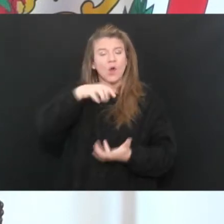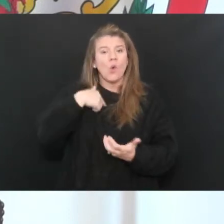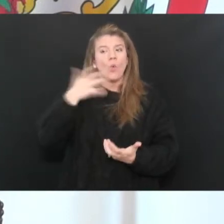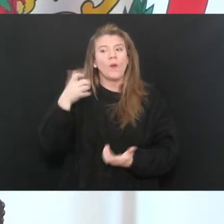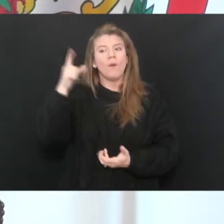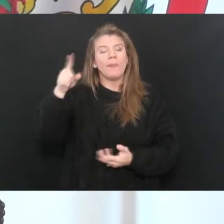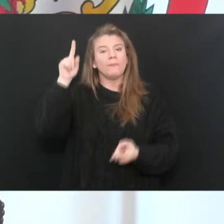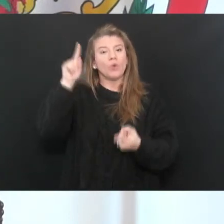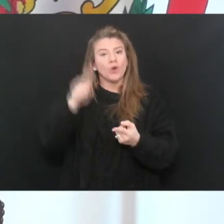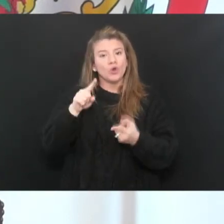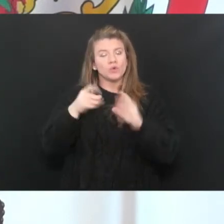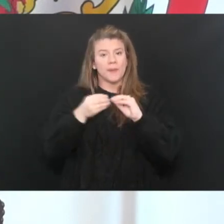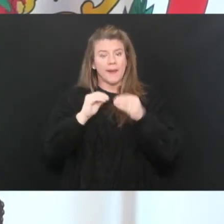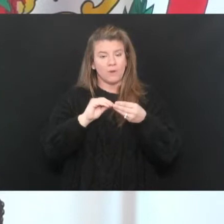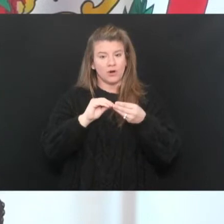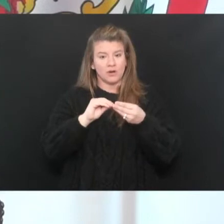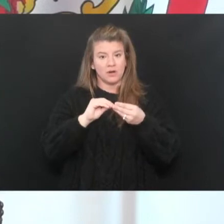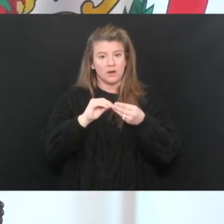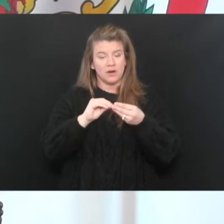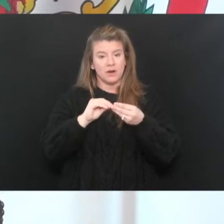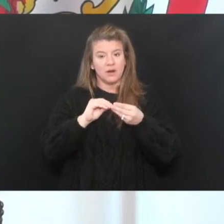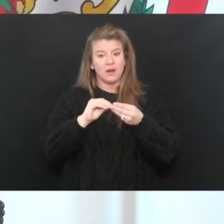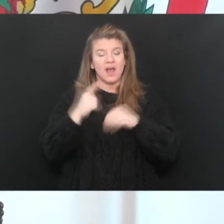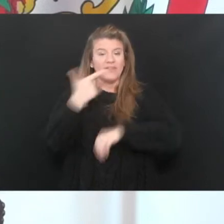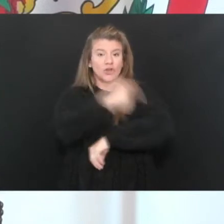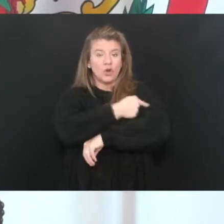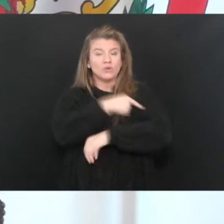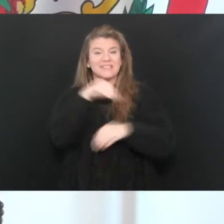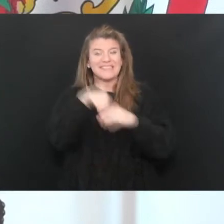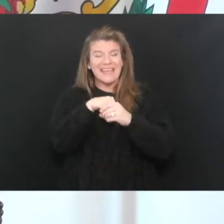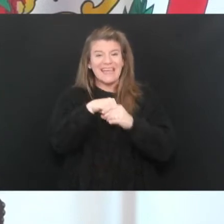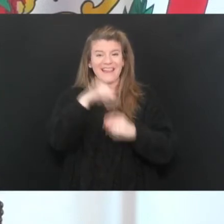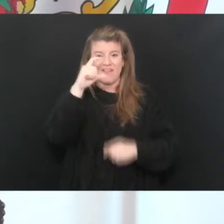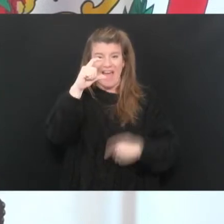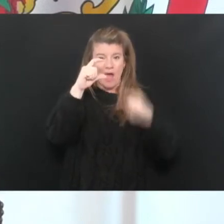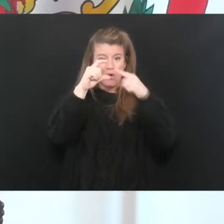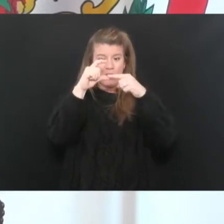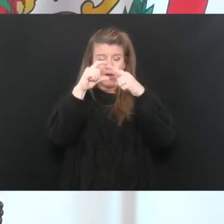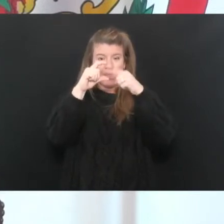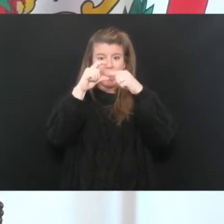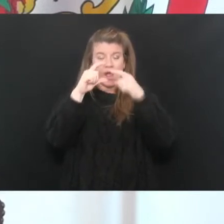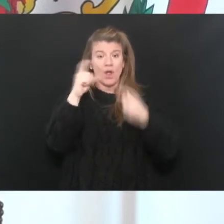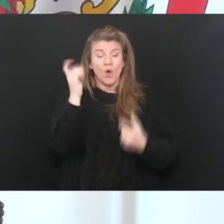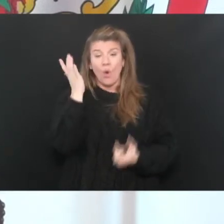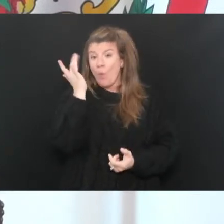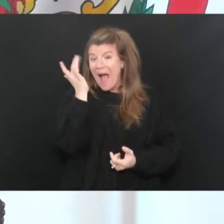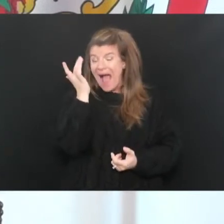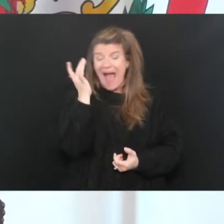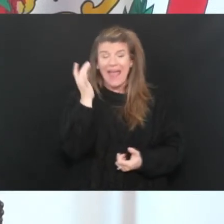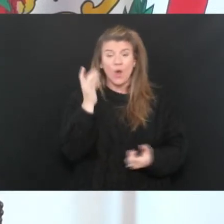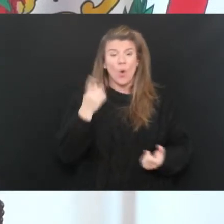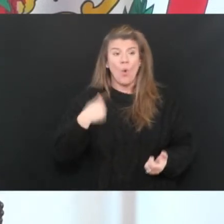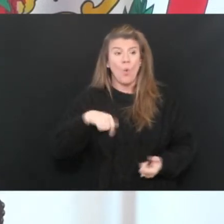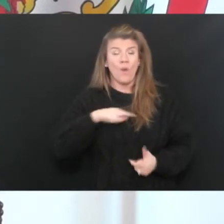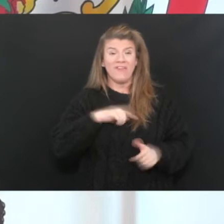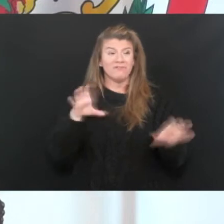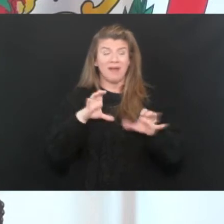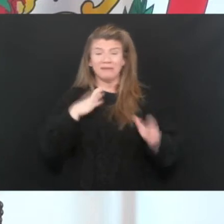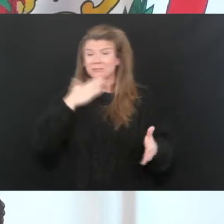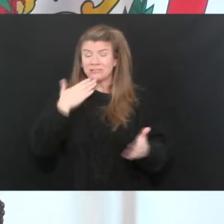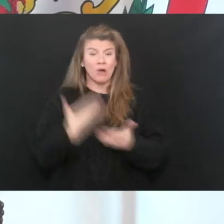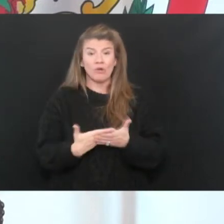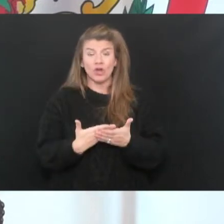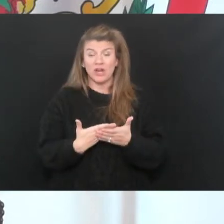the number of doses in the vial, because we have been so good